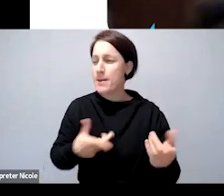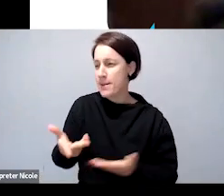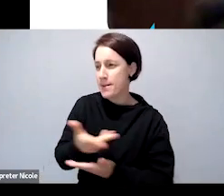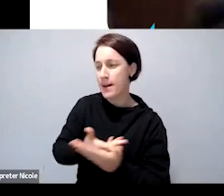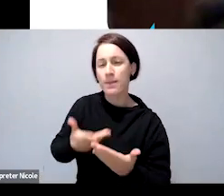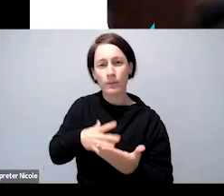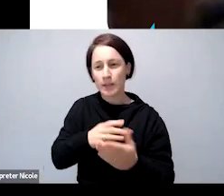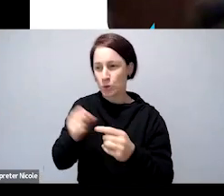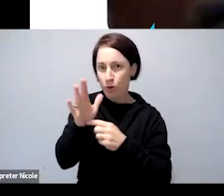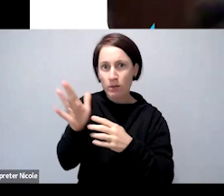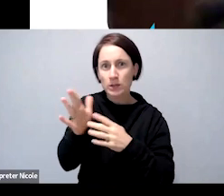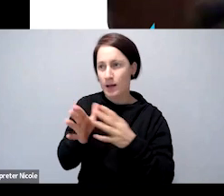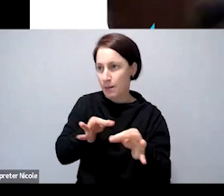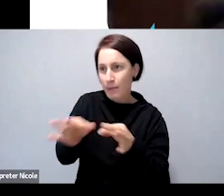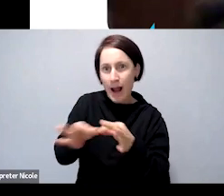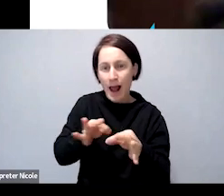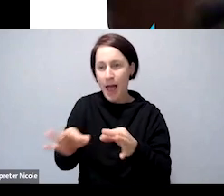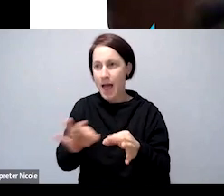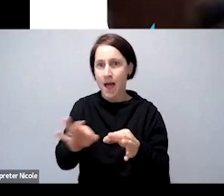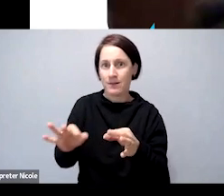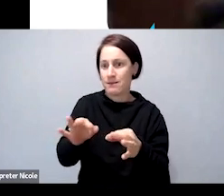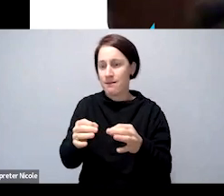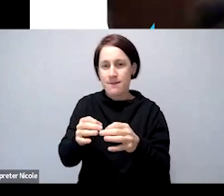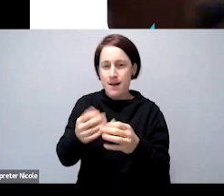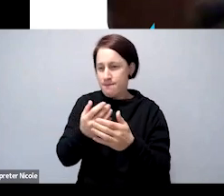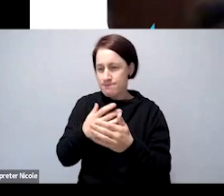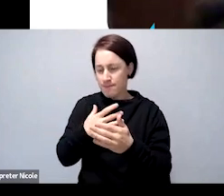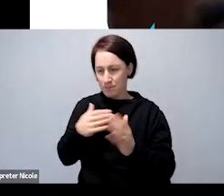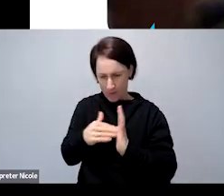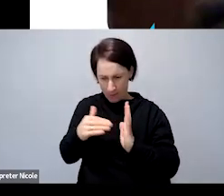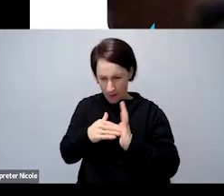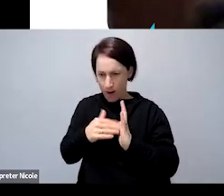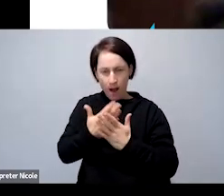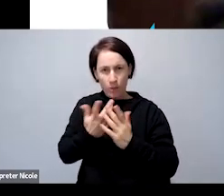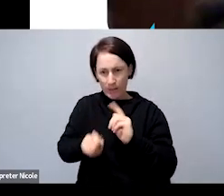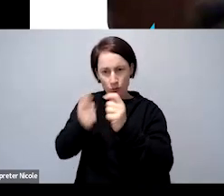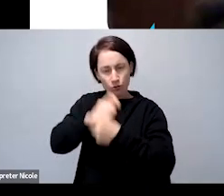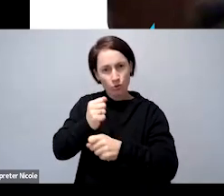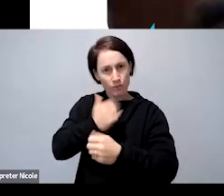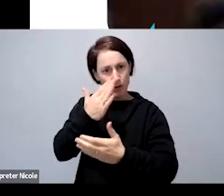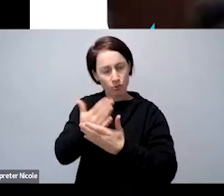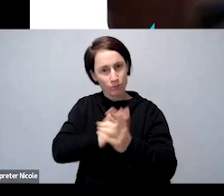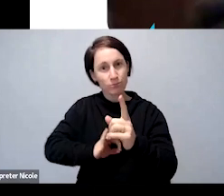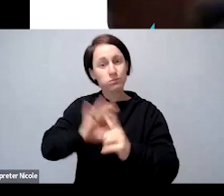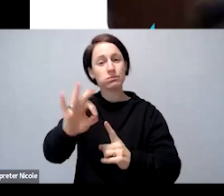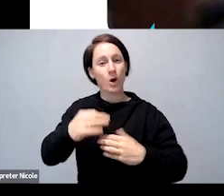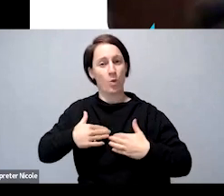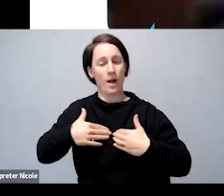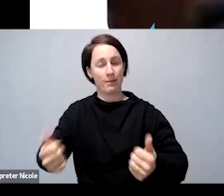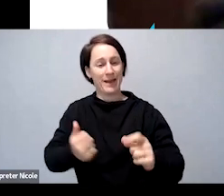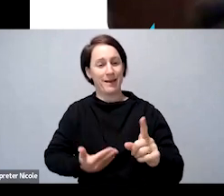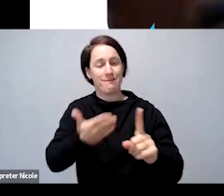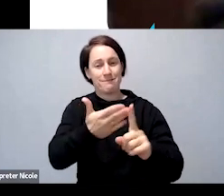prioritize and plan how we're going to change the situation to increase safety and well-being outcomes for people with disability.